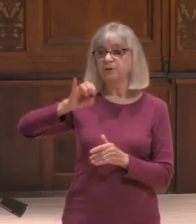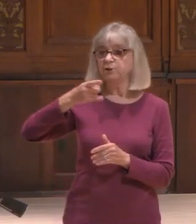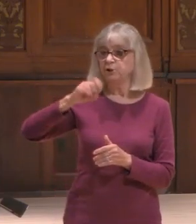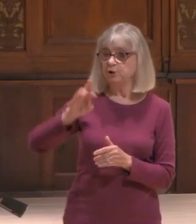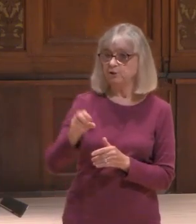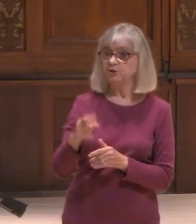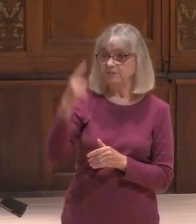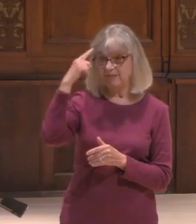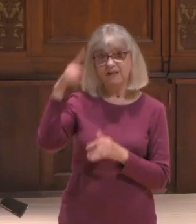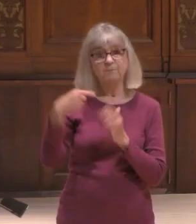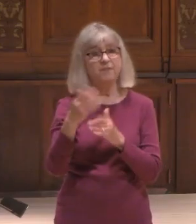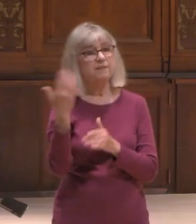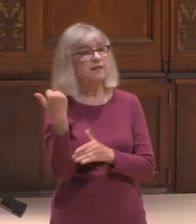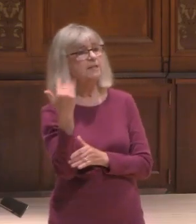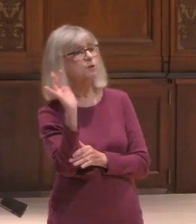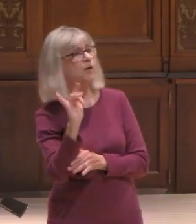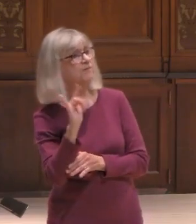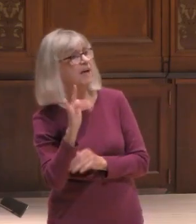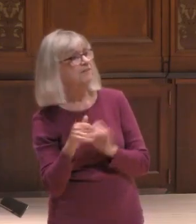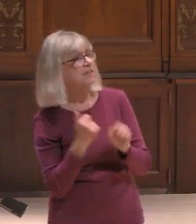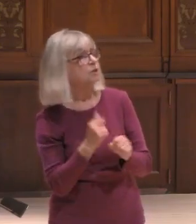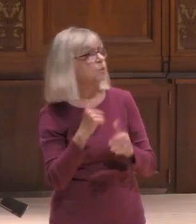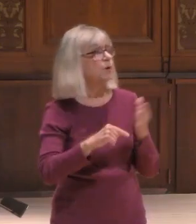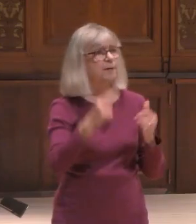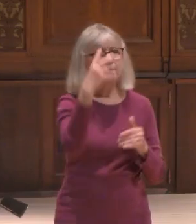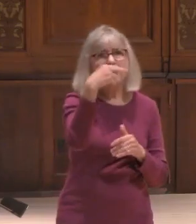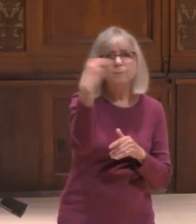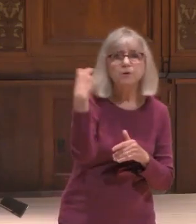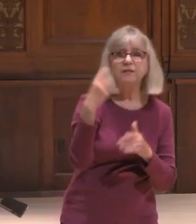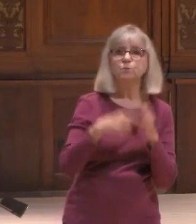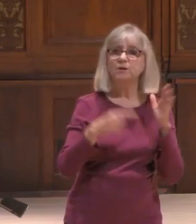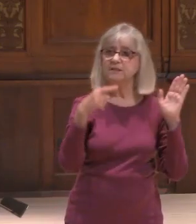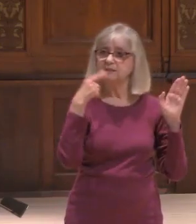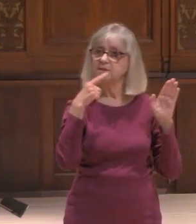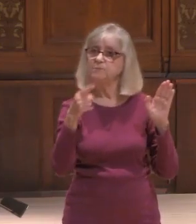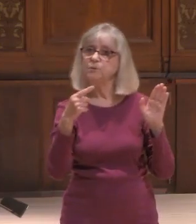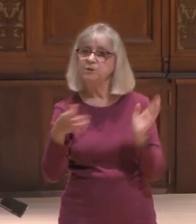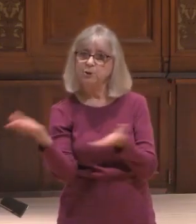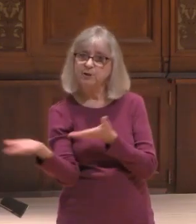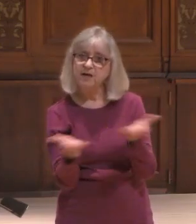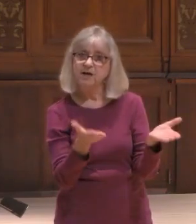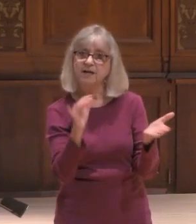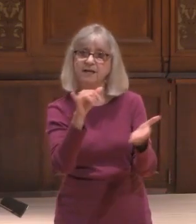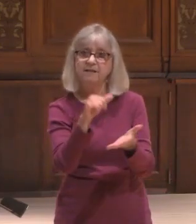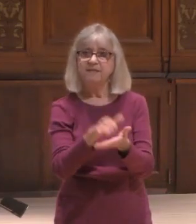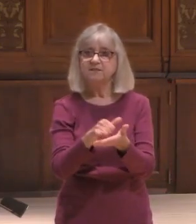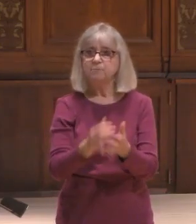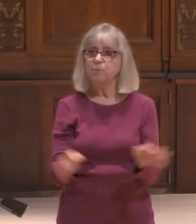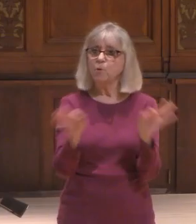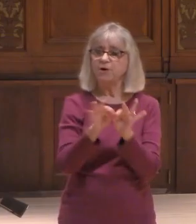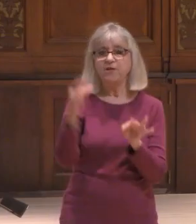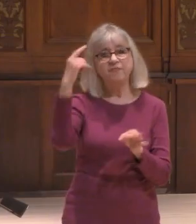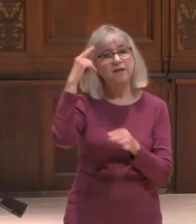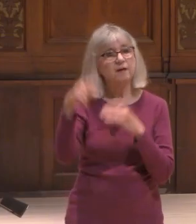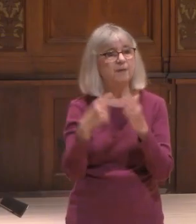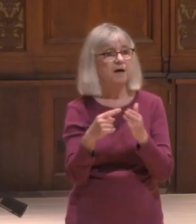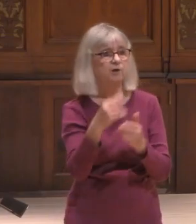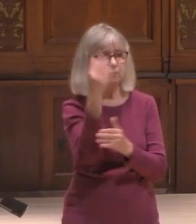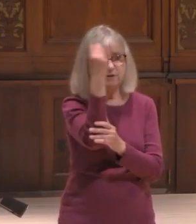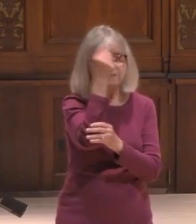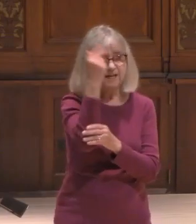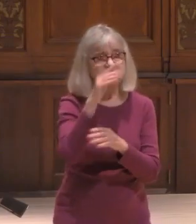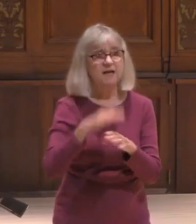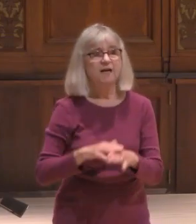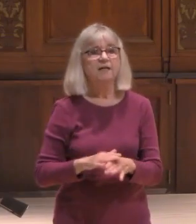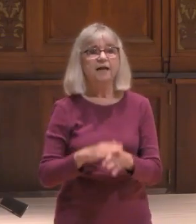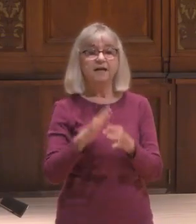25 years. What memories, what testimonies do you carry that would be important to think about and reflect on